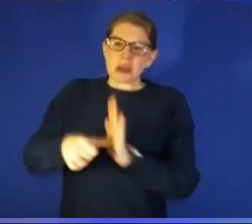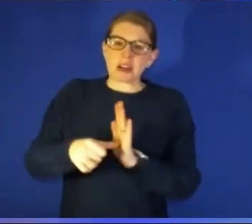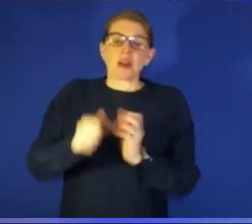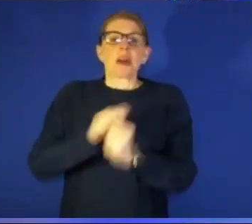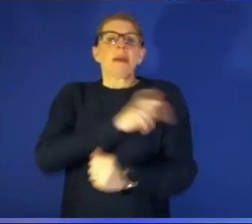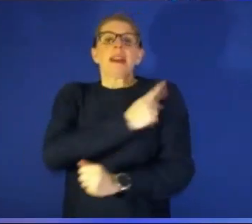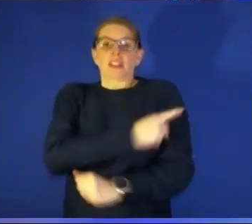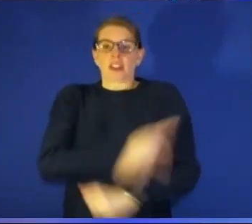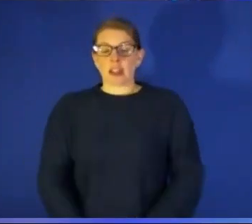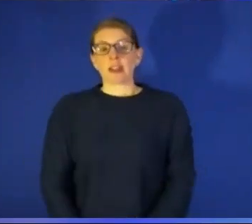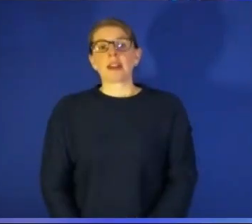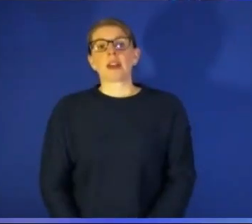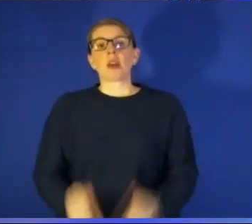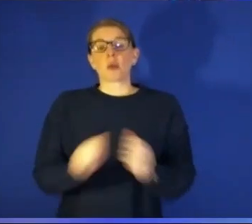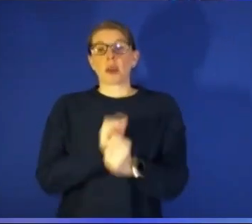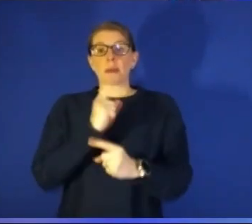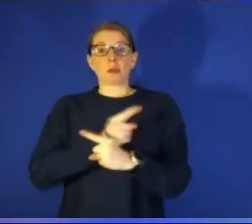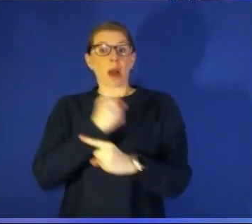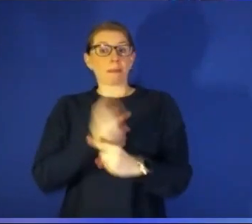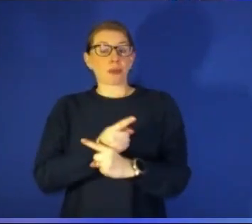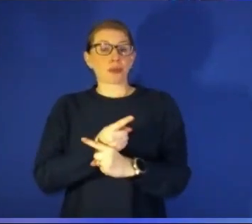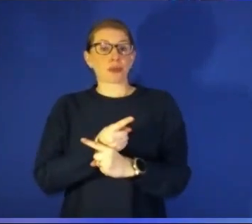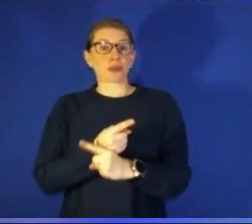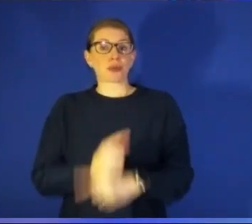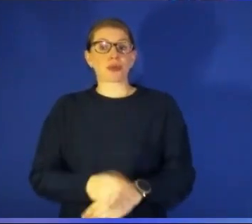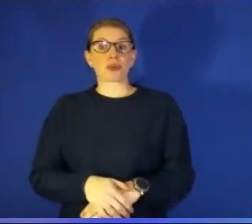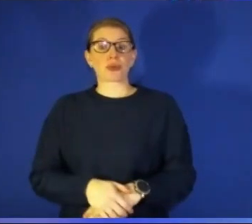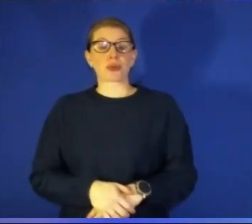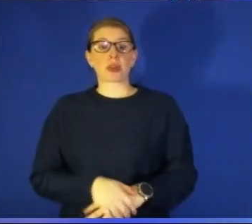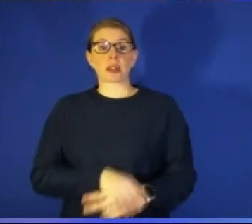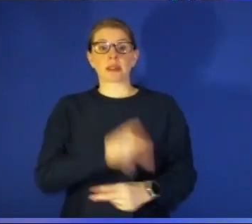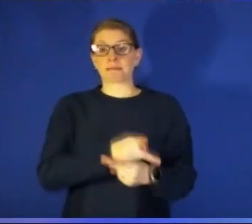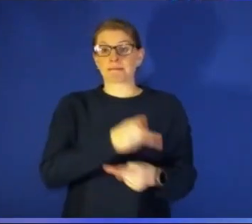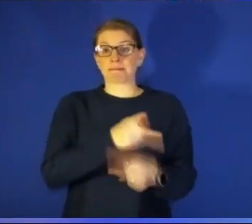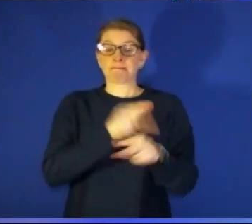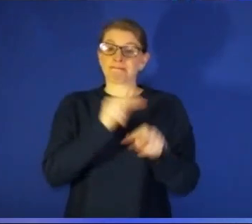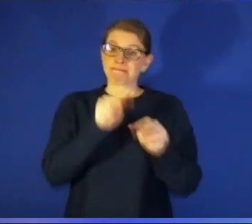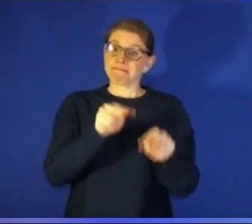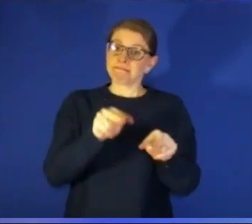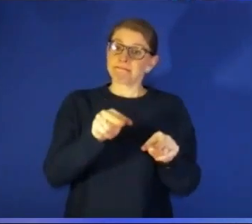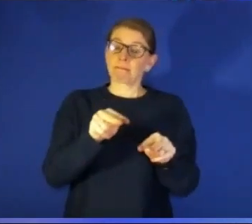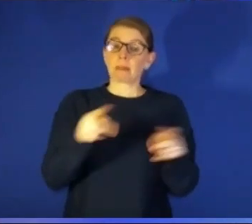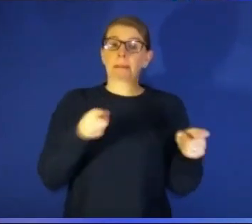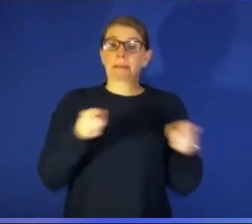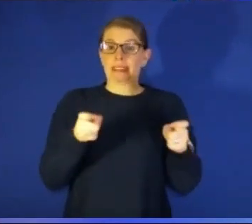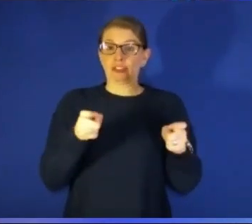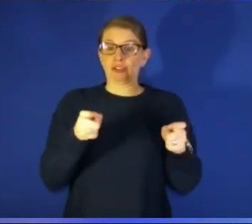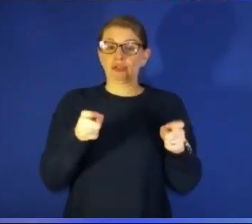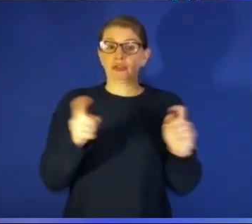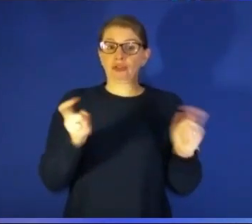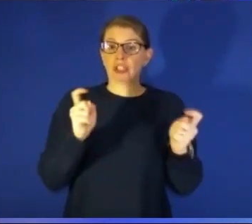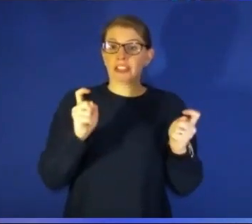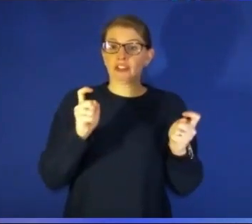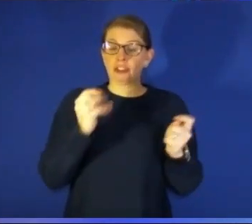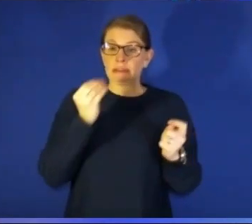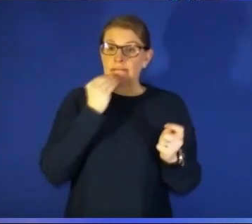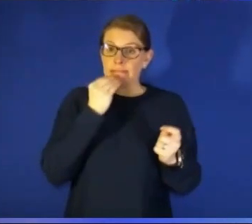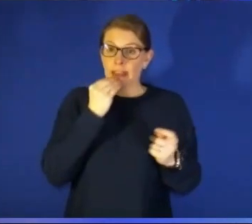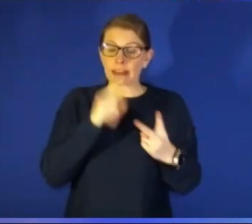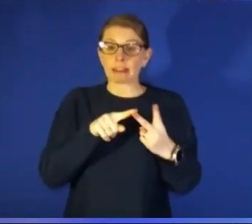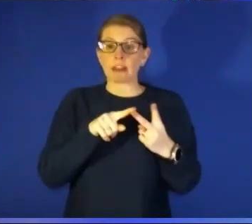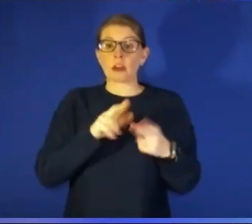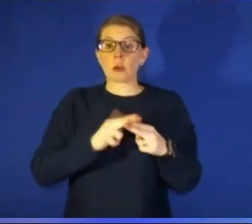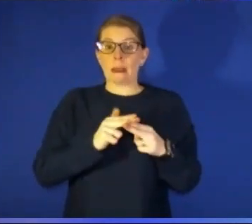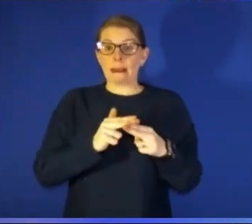with proper taking care of it, monitoring it properly, managing it, and changing diet and weight, you're saying that somebody who